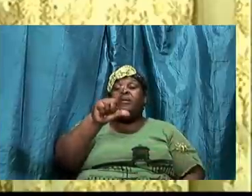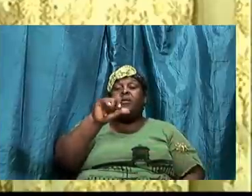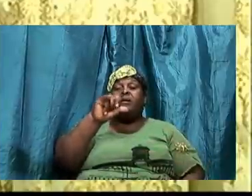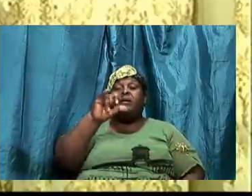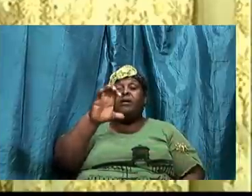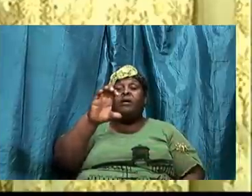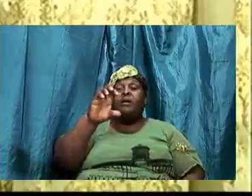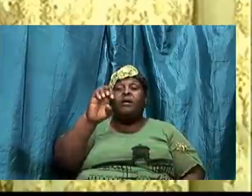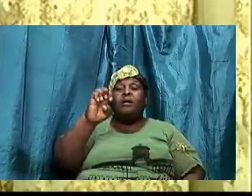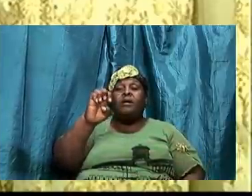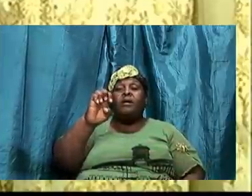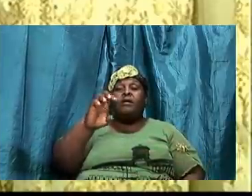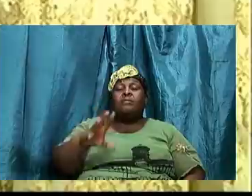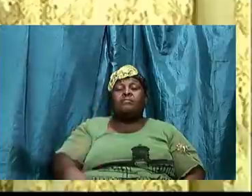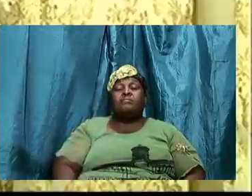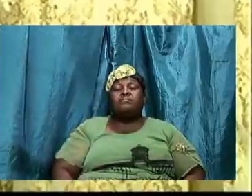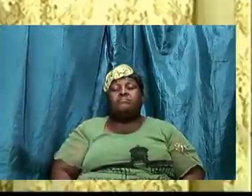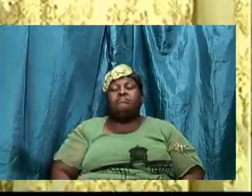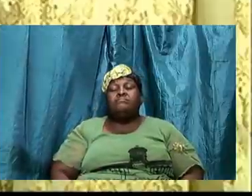Bishop